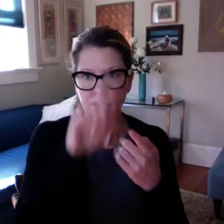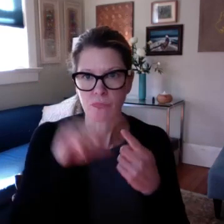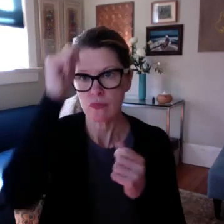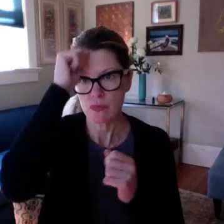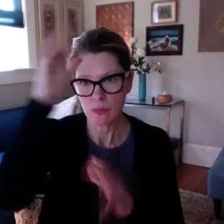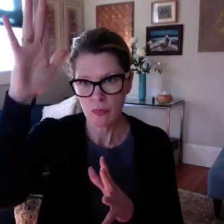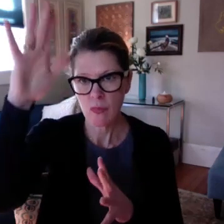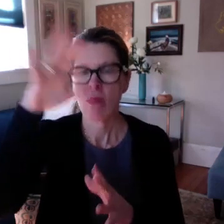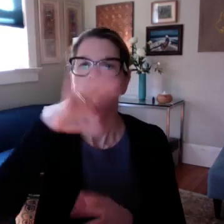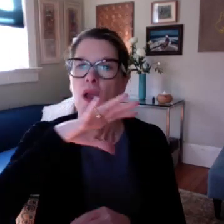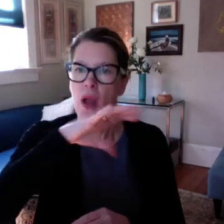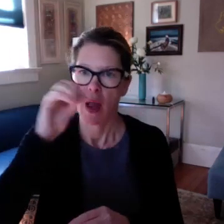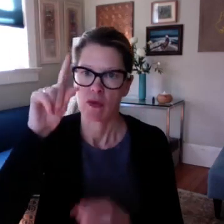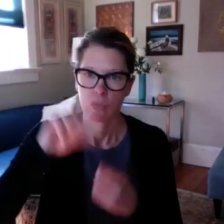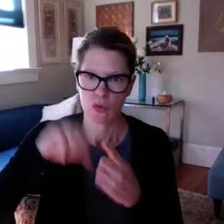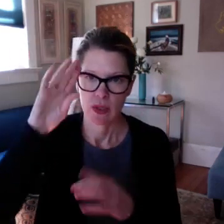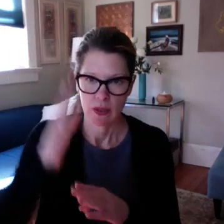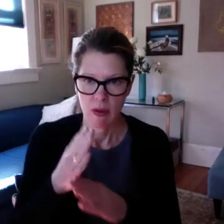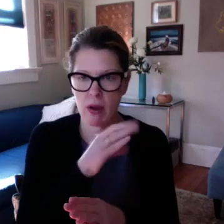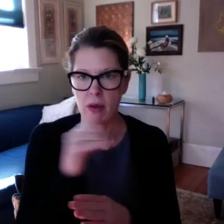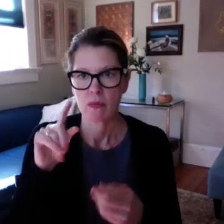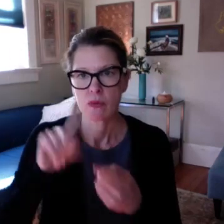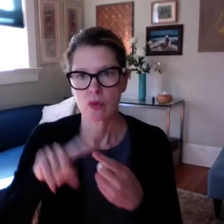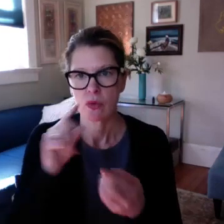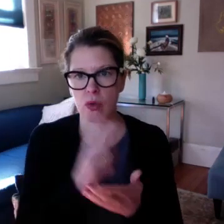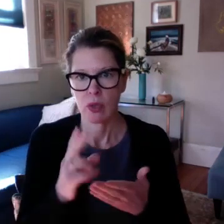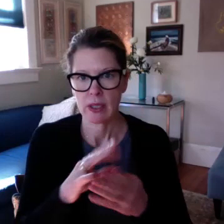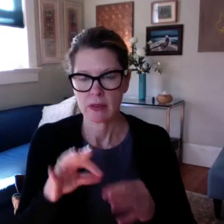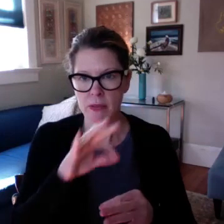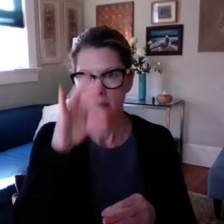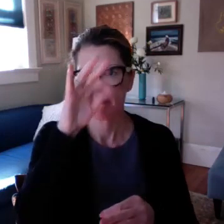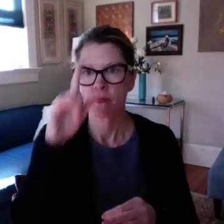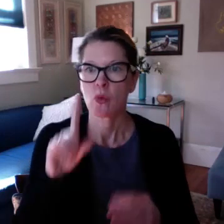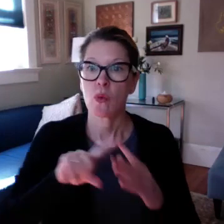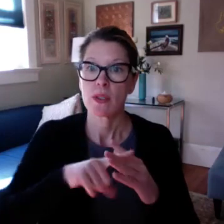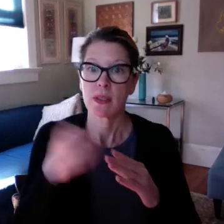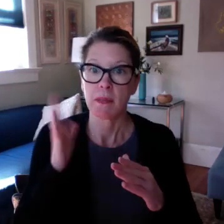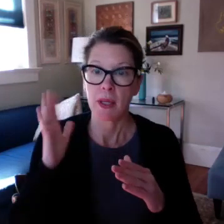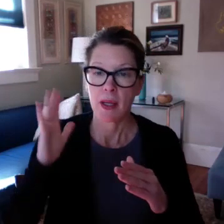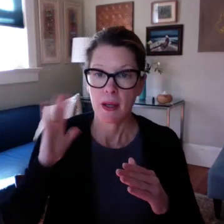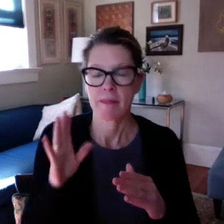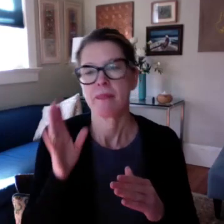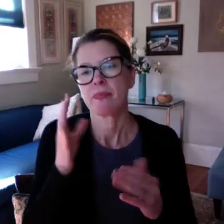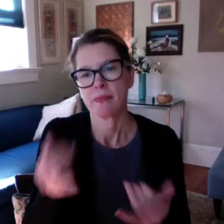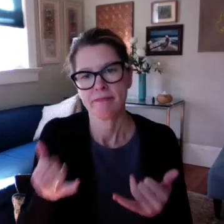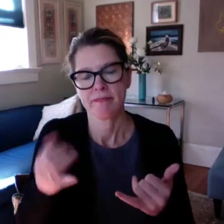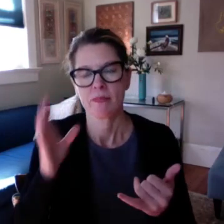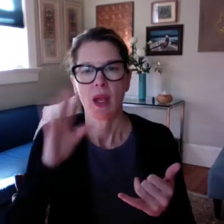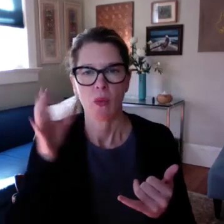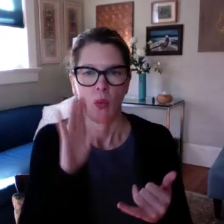and to the Son, and to the Holy Spirit, as it was in the beginning, is now, and will be